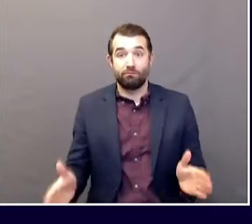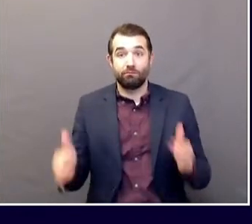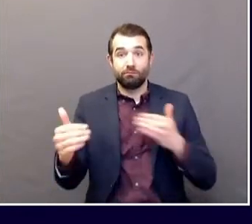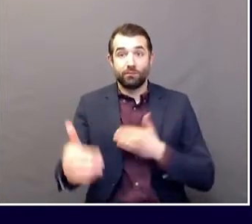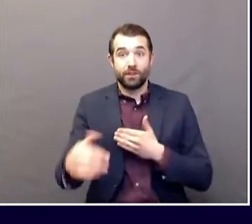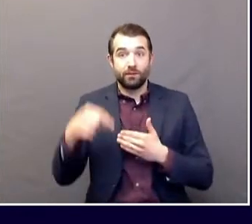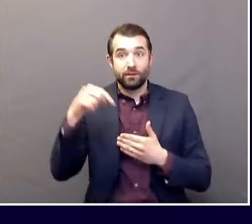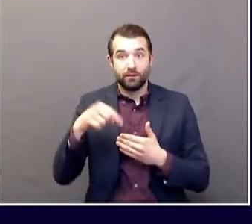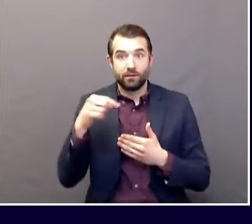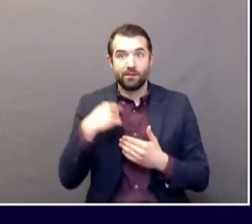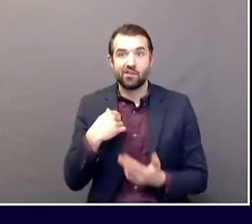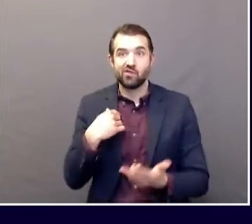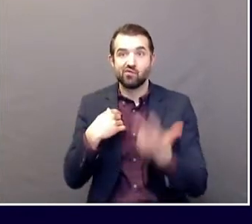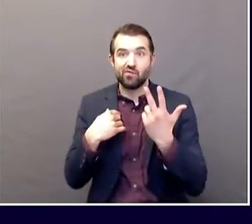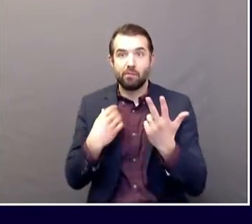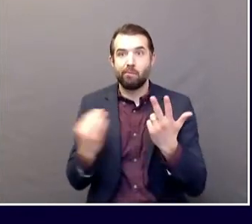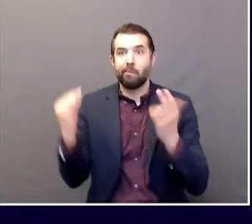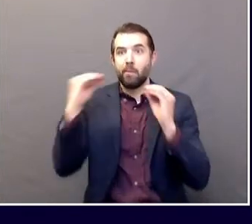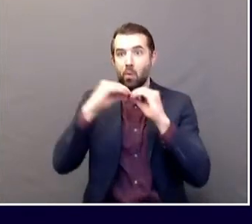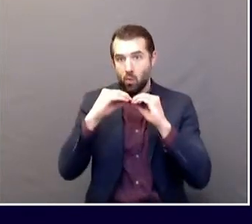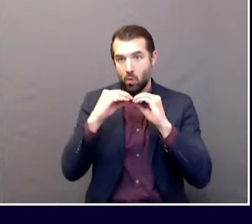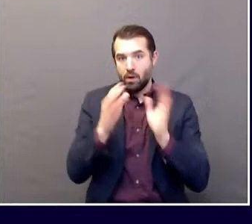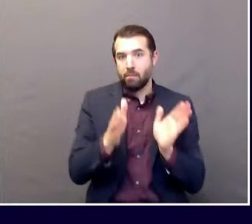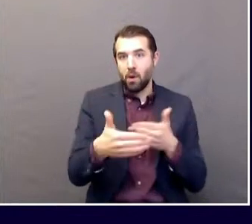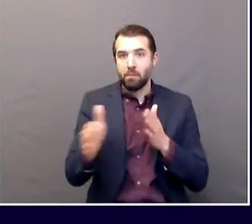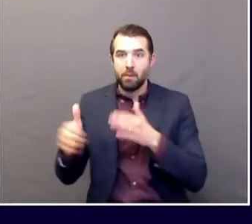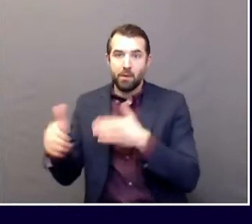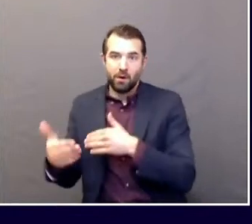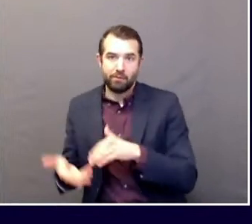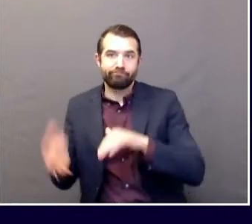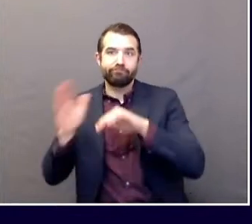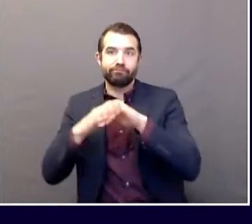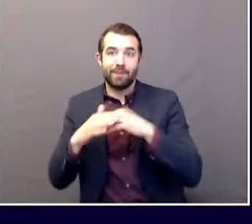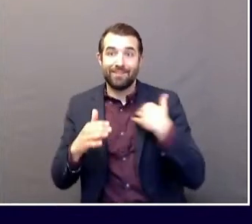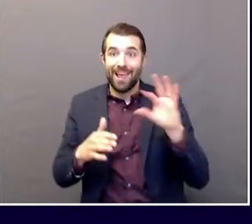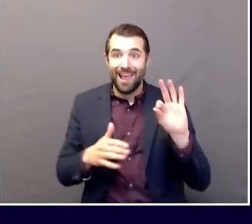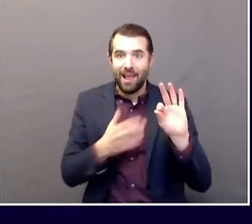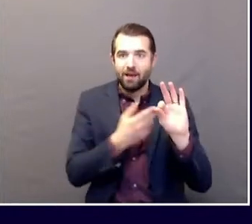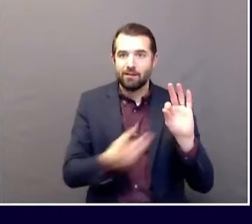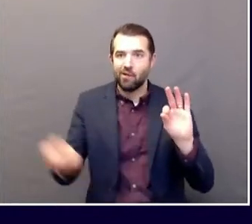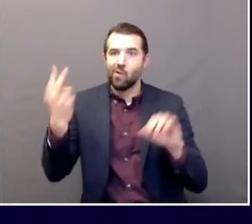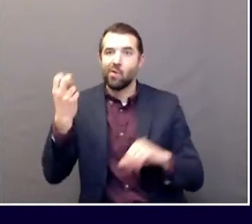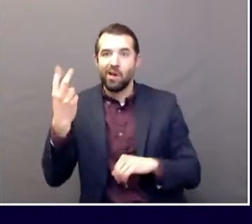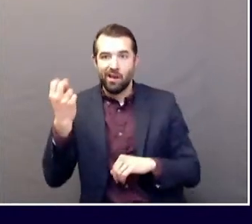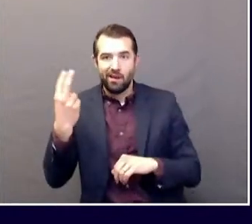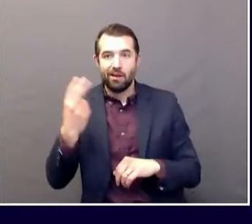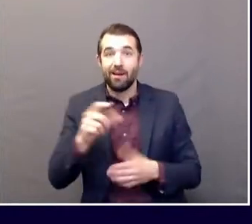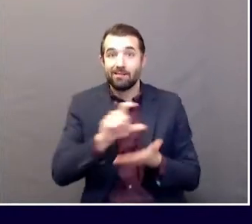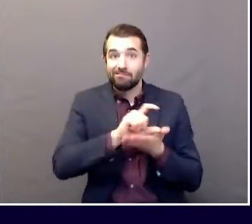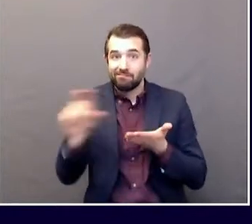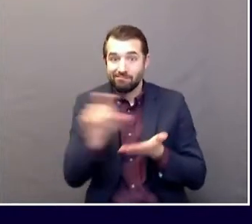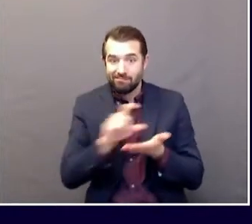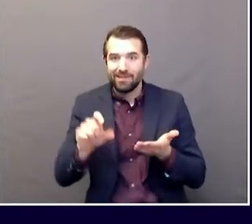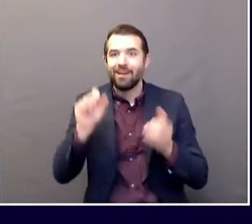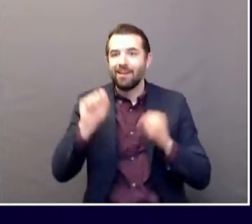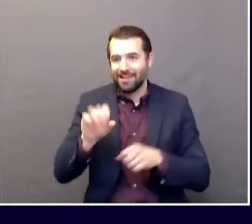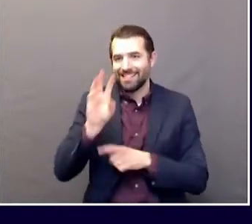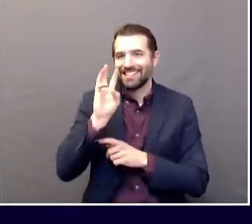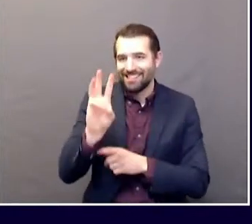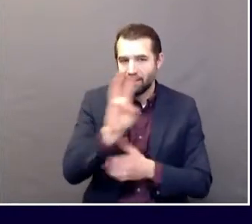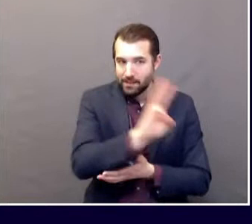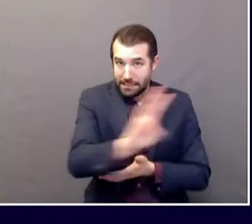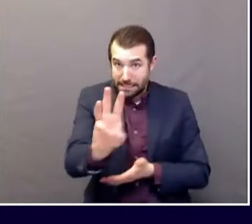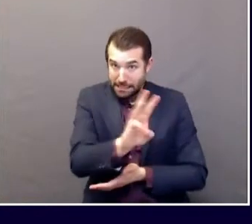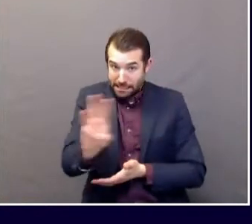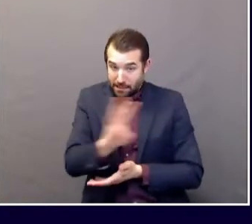dose as well as a real increase in the number of vials, new vials, coming into the state. This